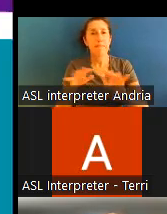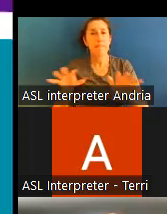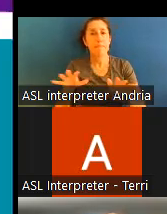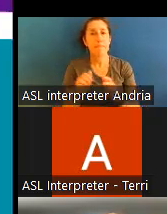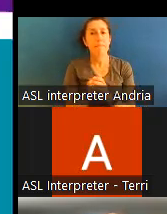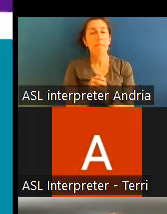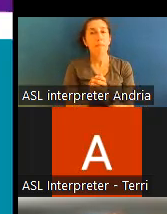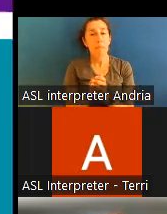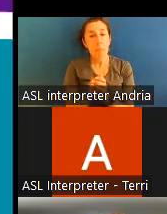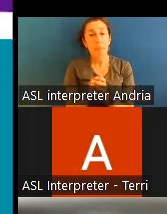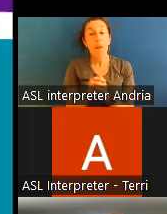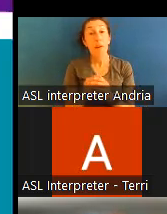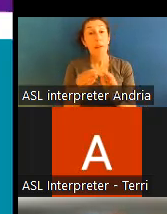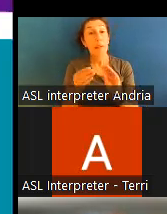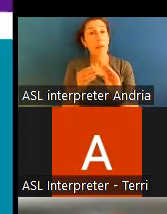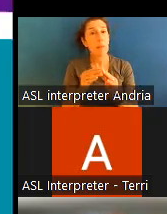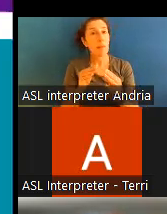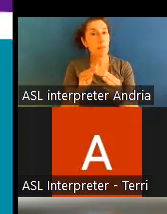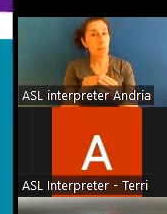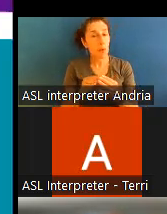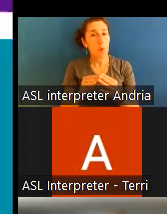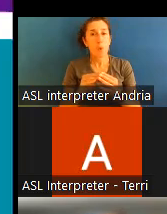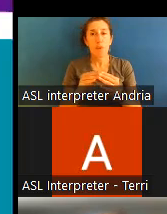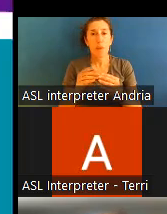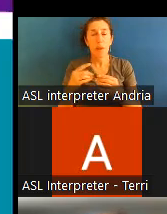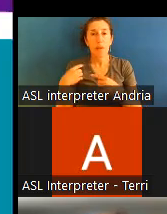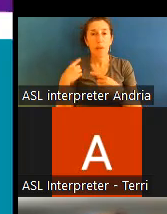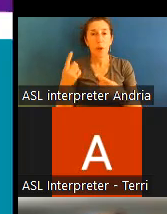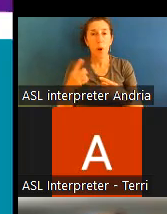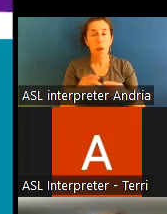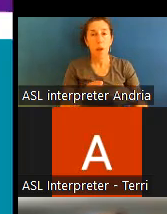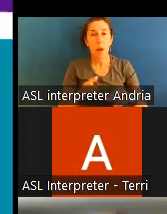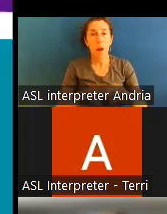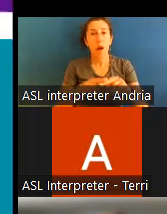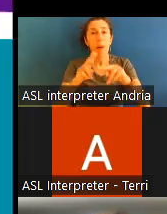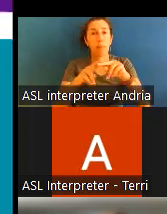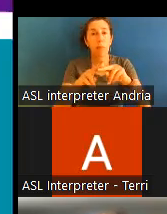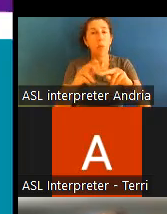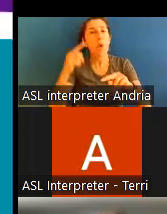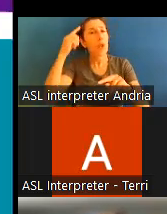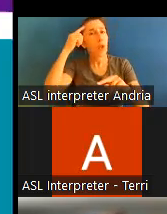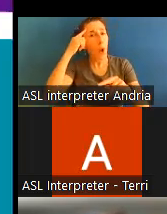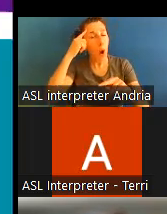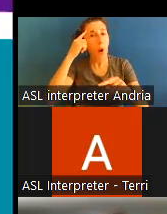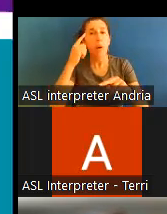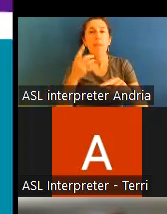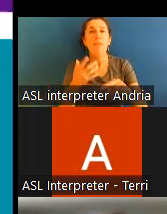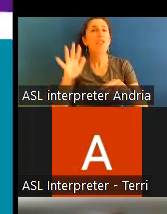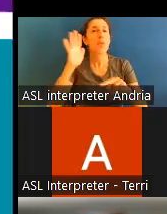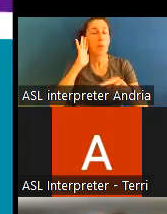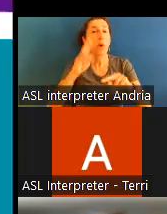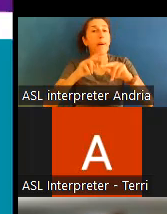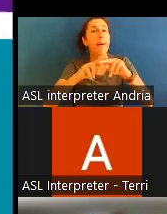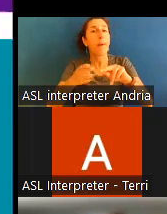numbers start to go back down, because we thought, oh, here's what's going to happen. We're going to have, you know, we knew it was going to go up during the